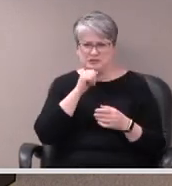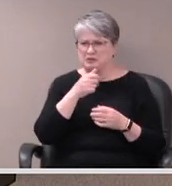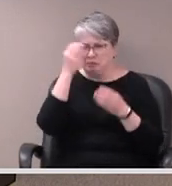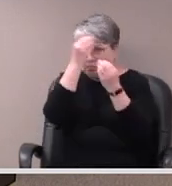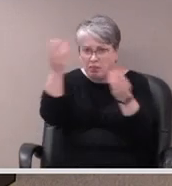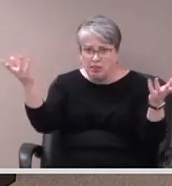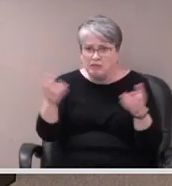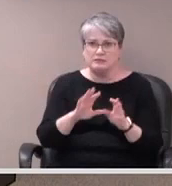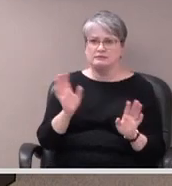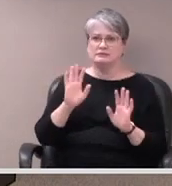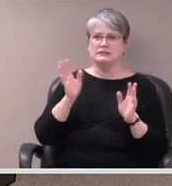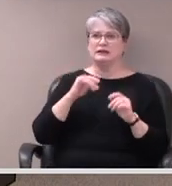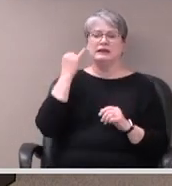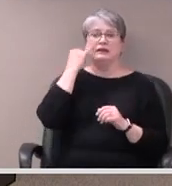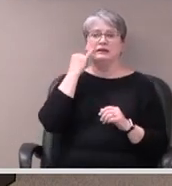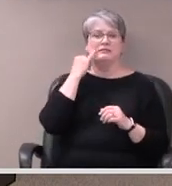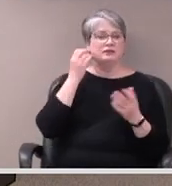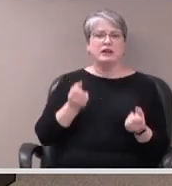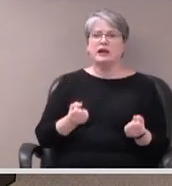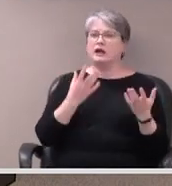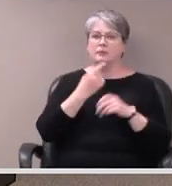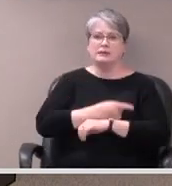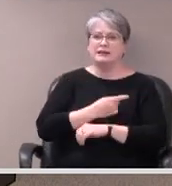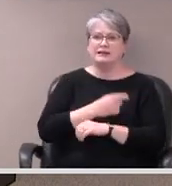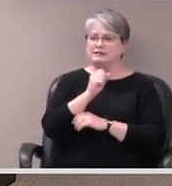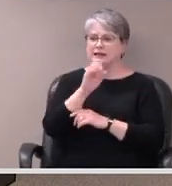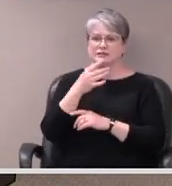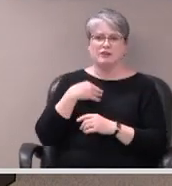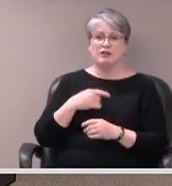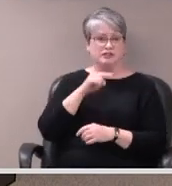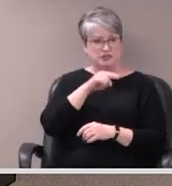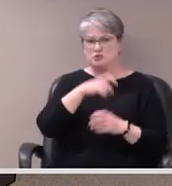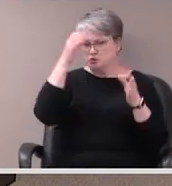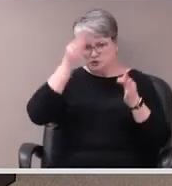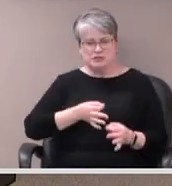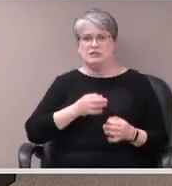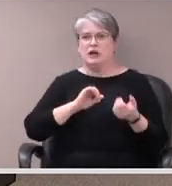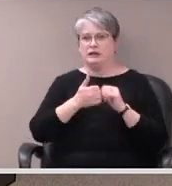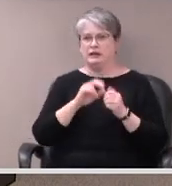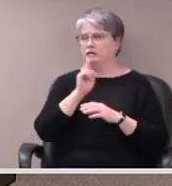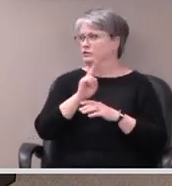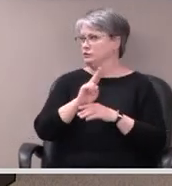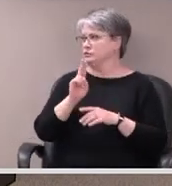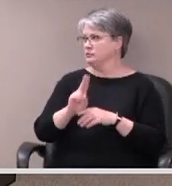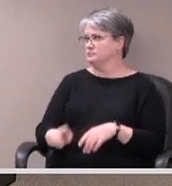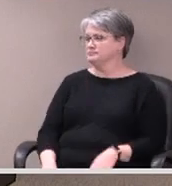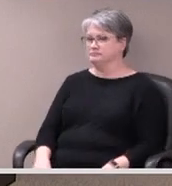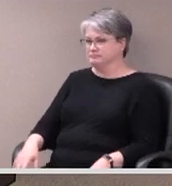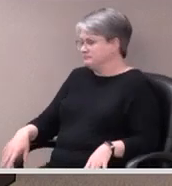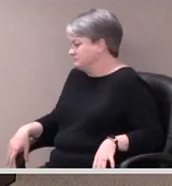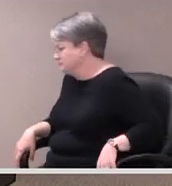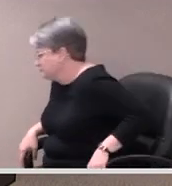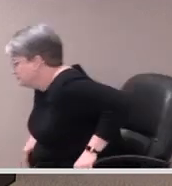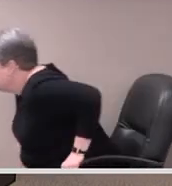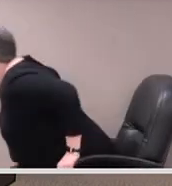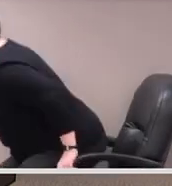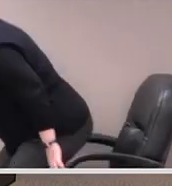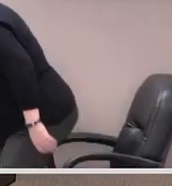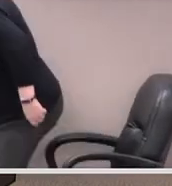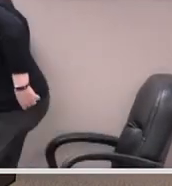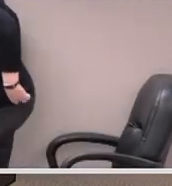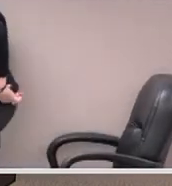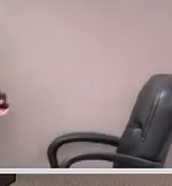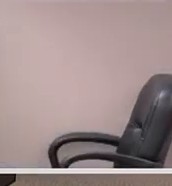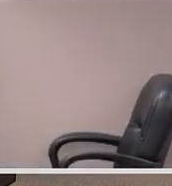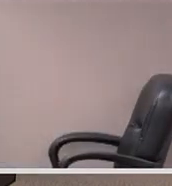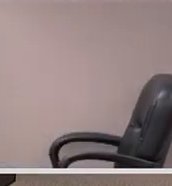If you have X amount of days to take off, you should be able to take them however you wish. Okay, I think if, from my perspective, if a